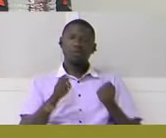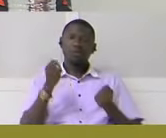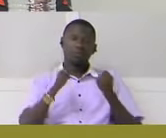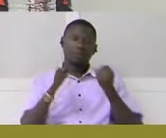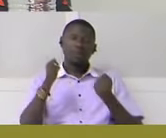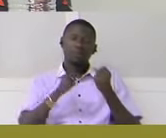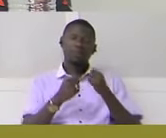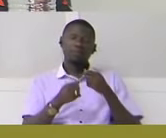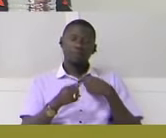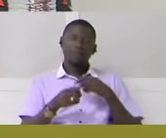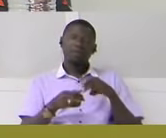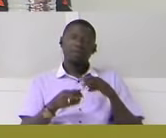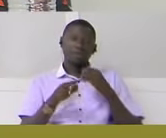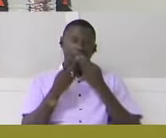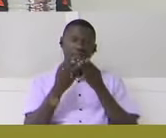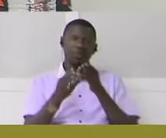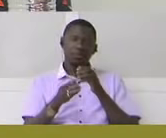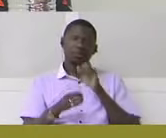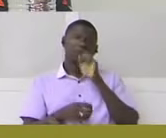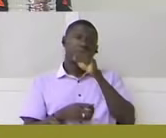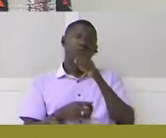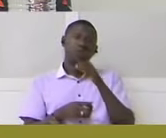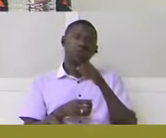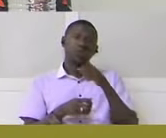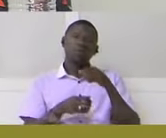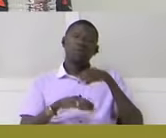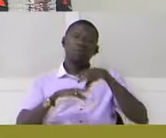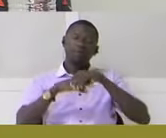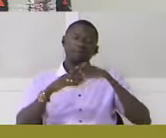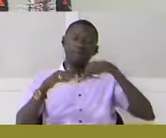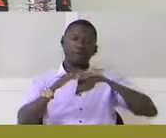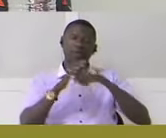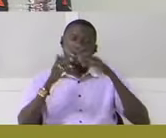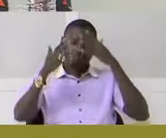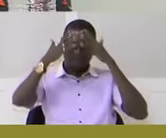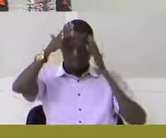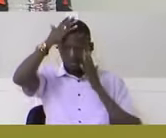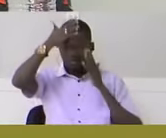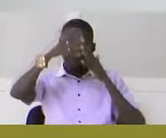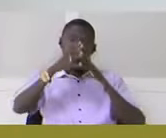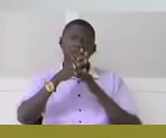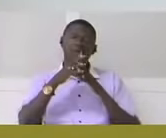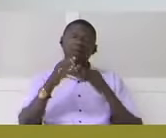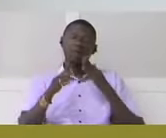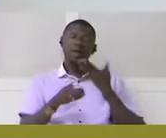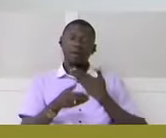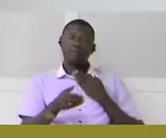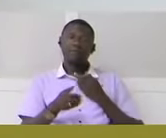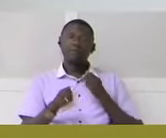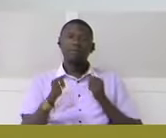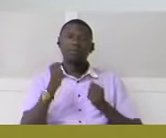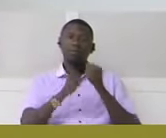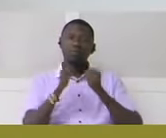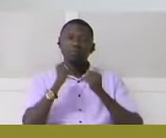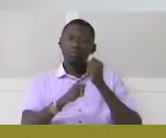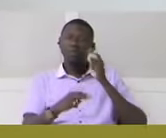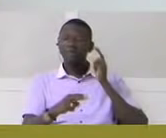admitting that your colleagues in the military were over speeding. Na long kate mu civilian only, but we don't know yaji